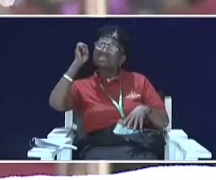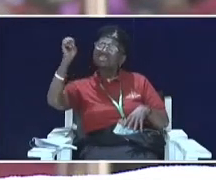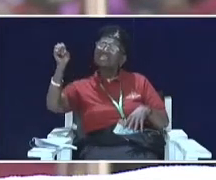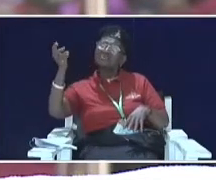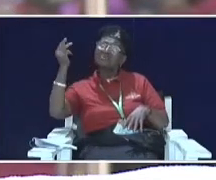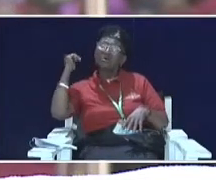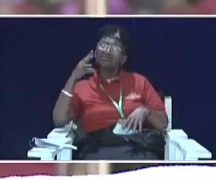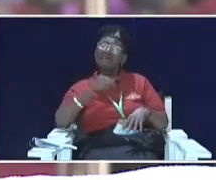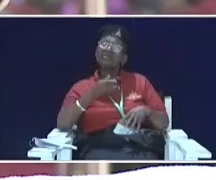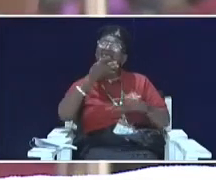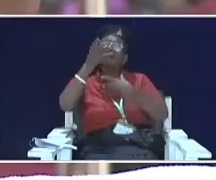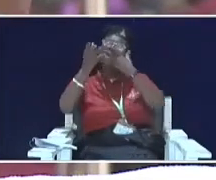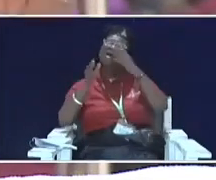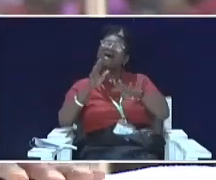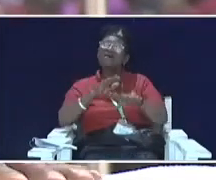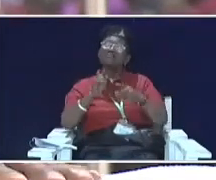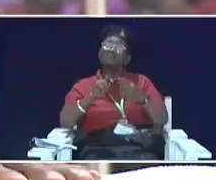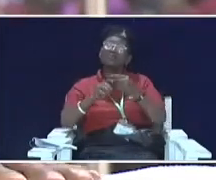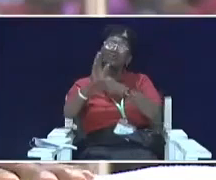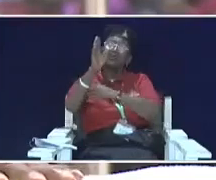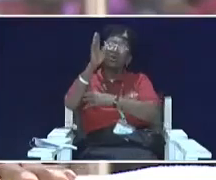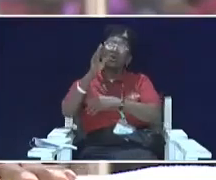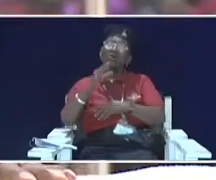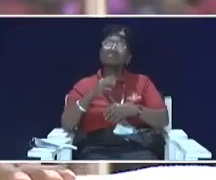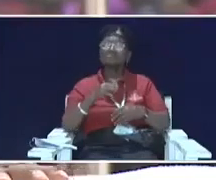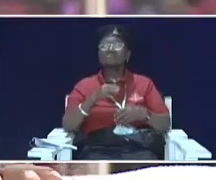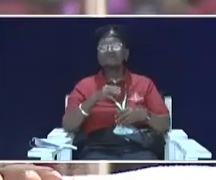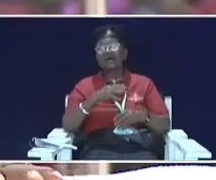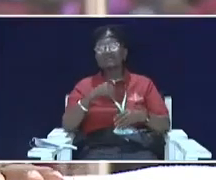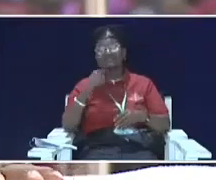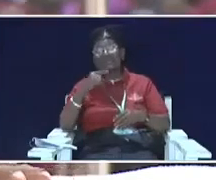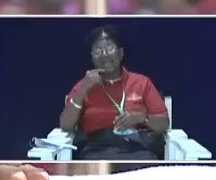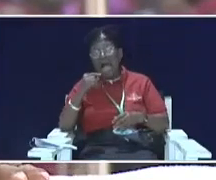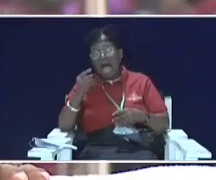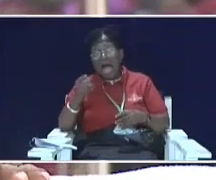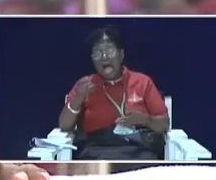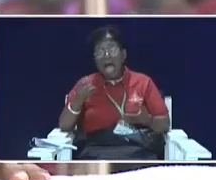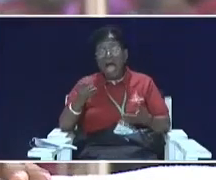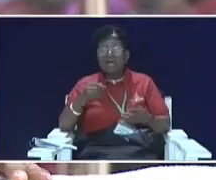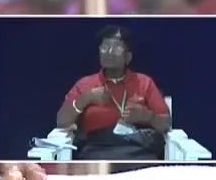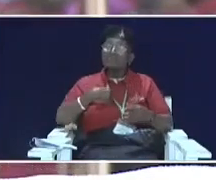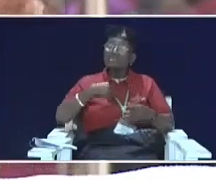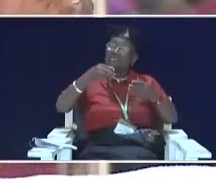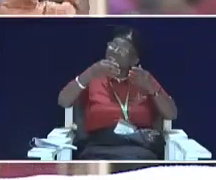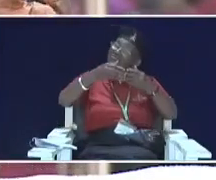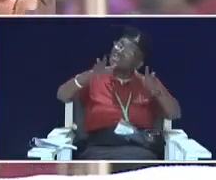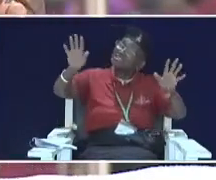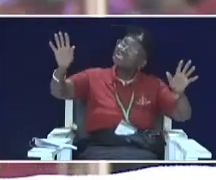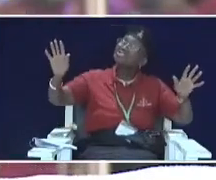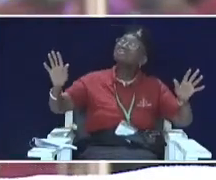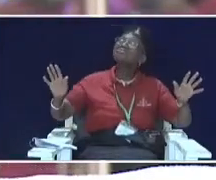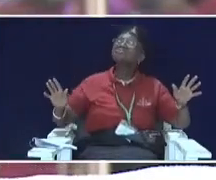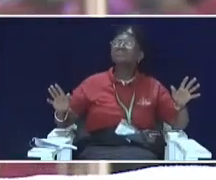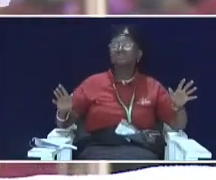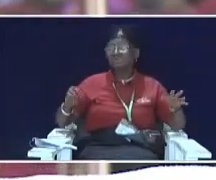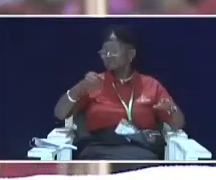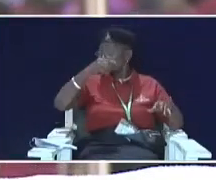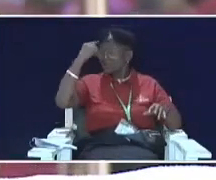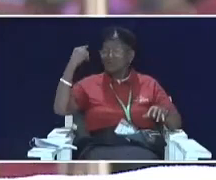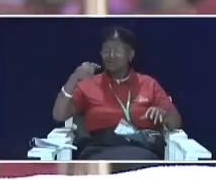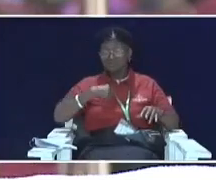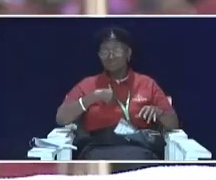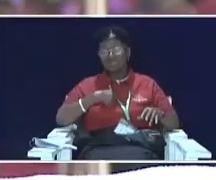And he cried to God and said, "Woe is me, for I'm undone. For I'm a man of unclean